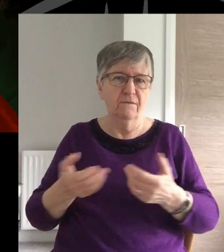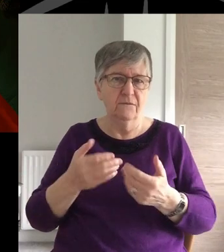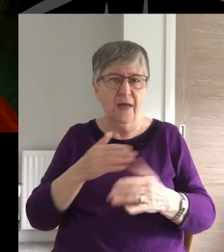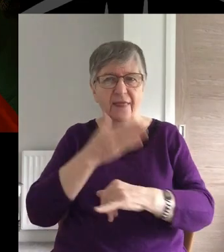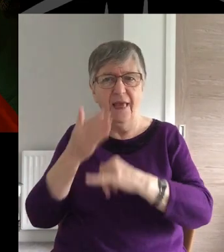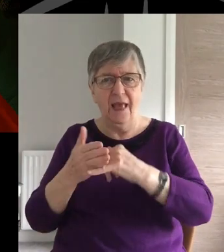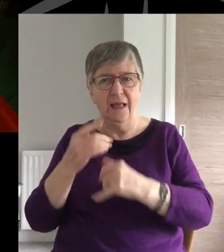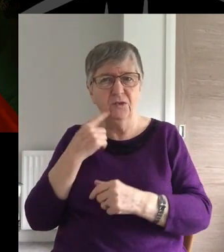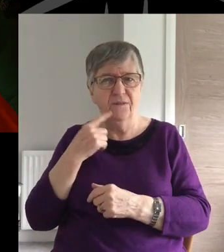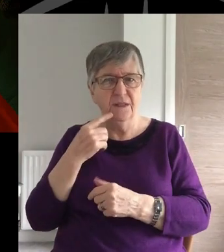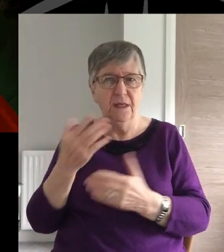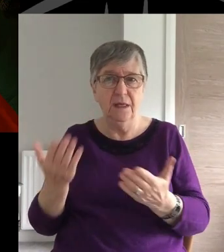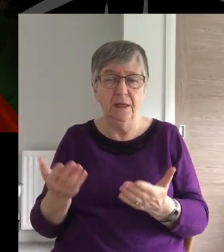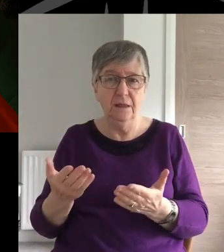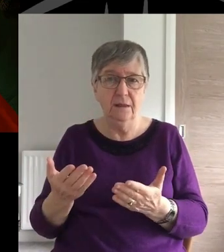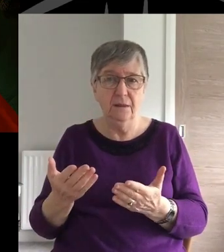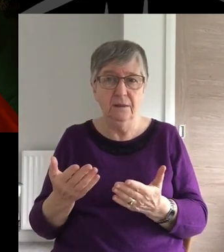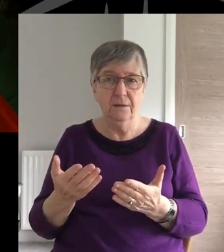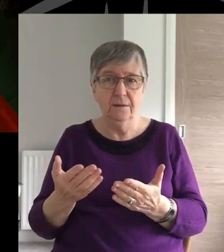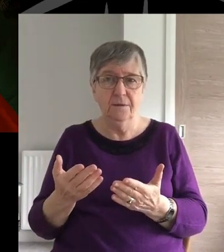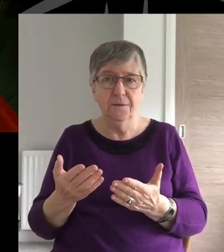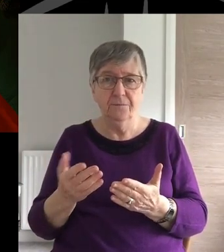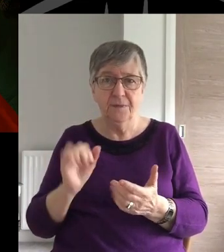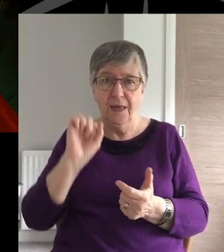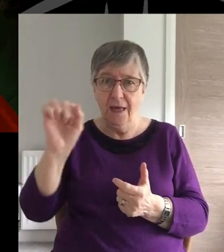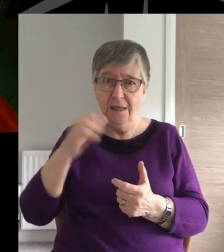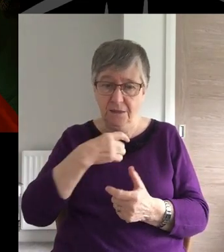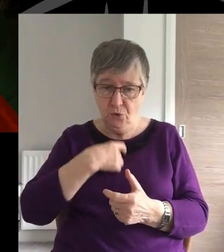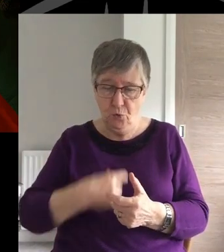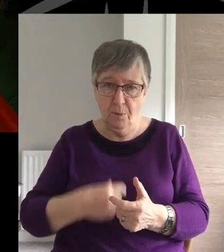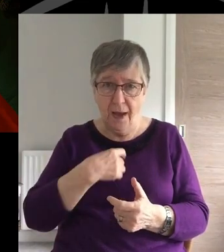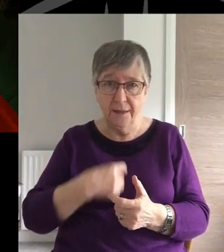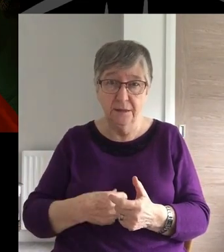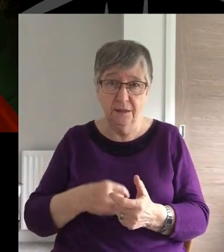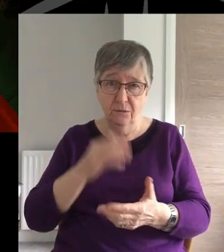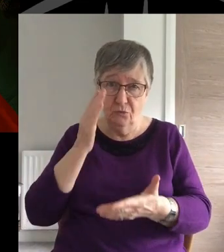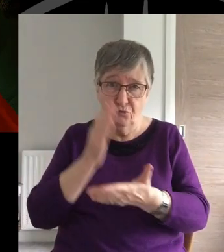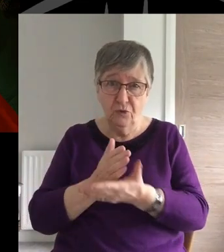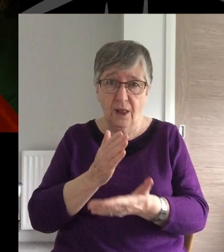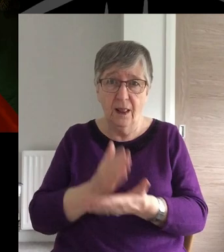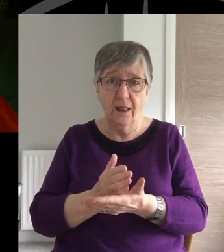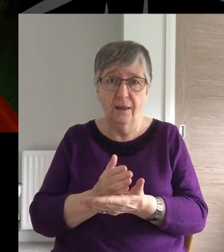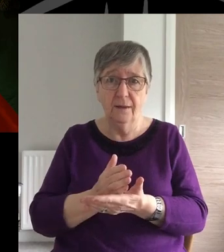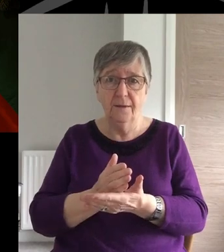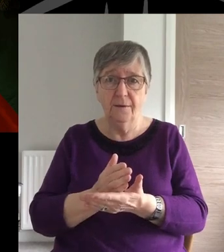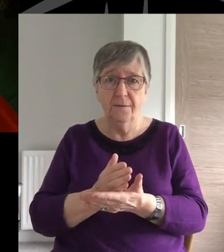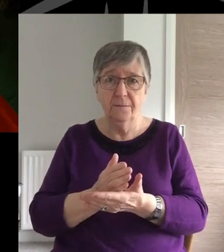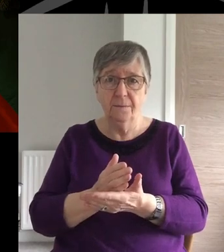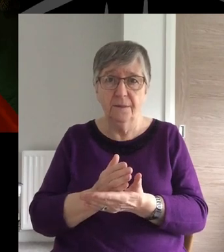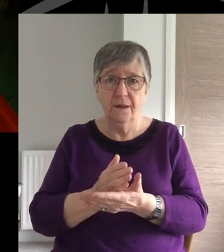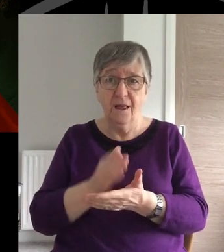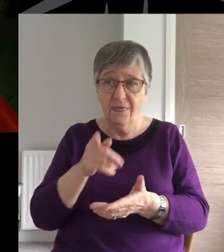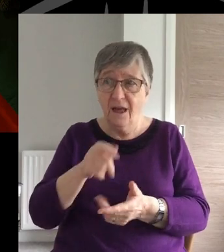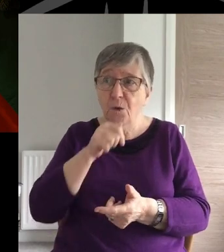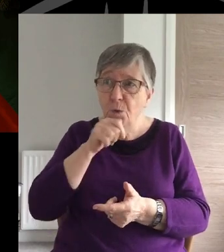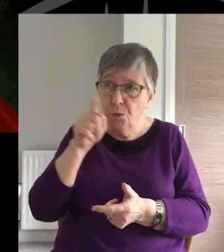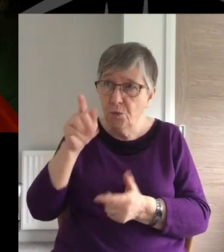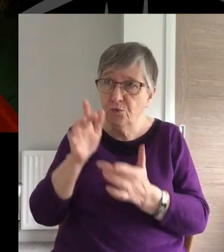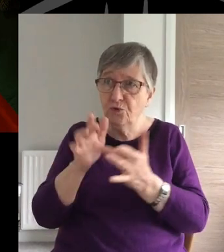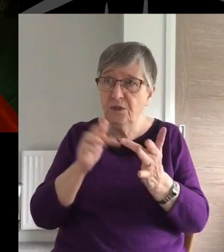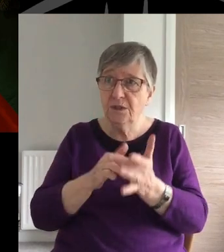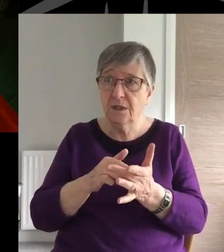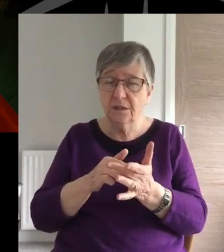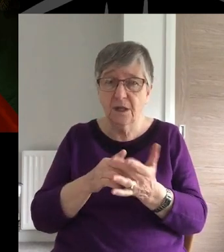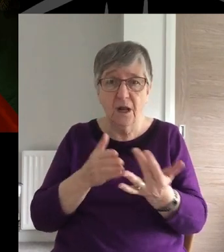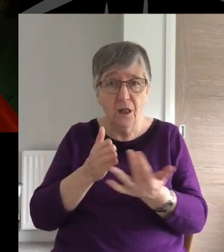something that he can take off when it suits. His humanity was very real. It was who he is.